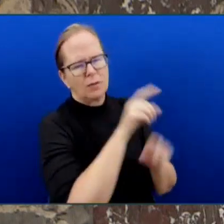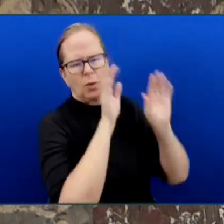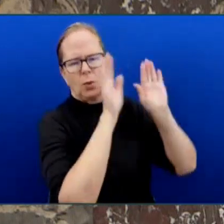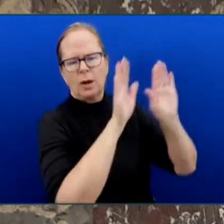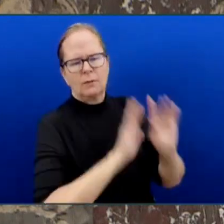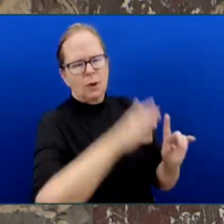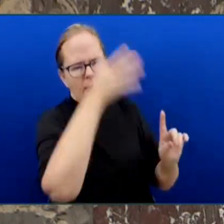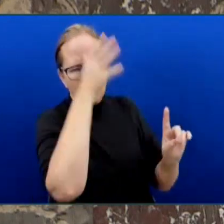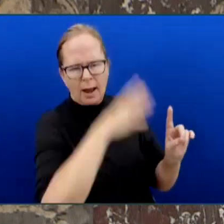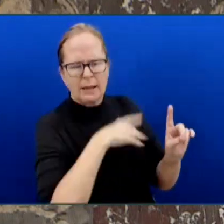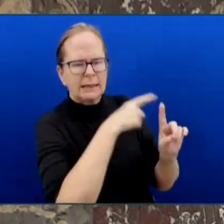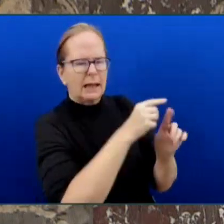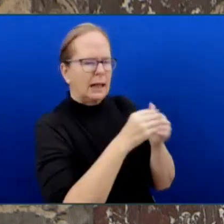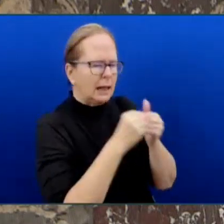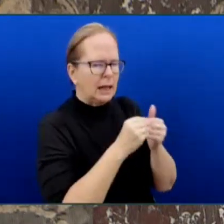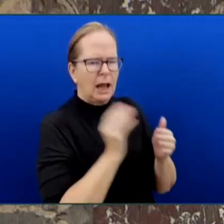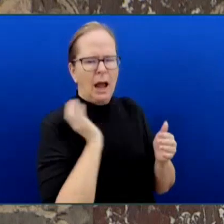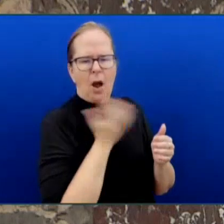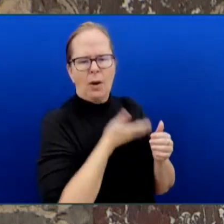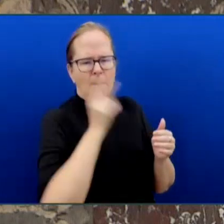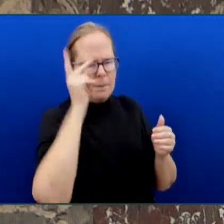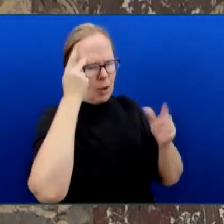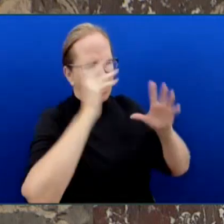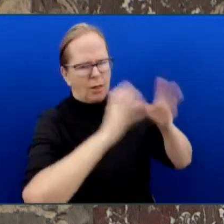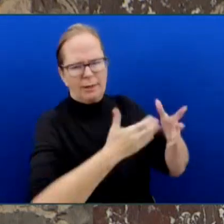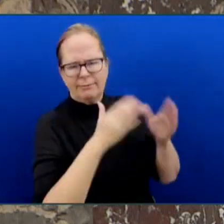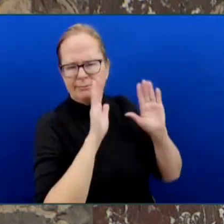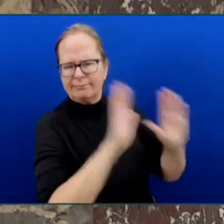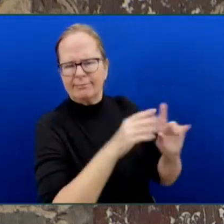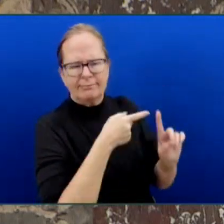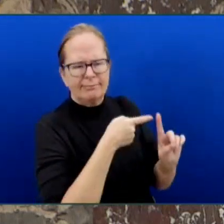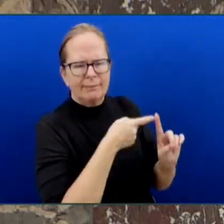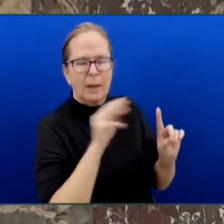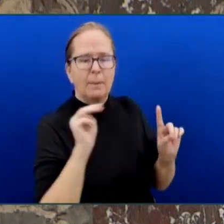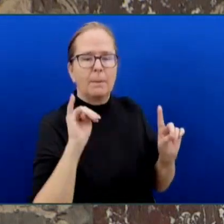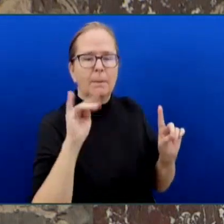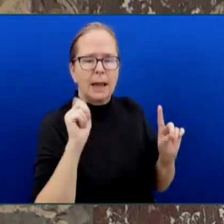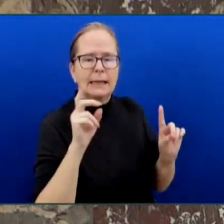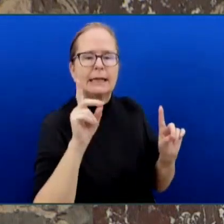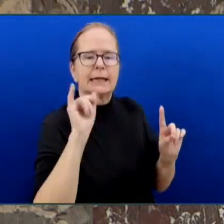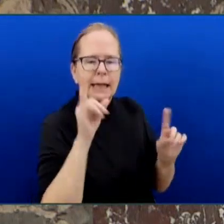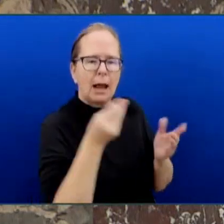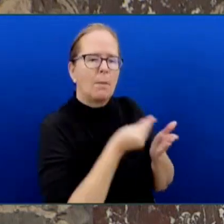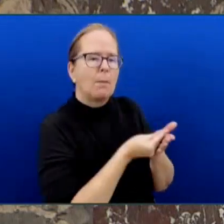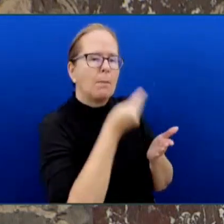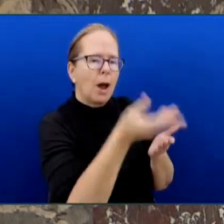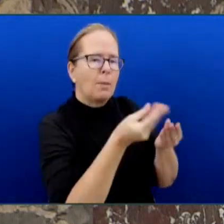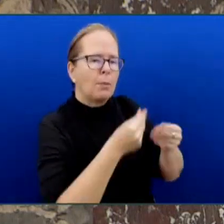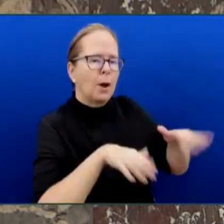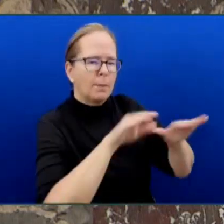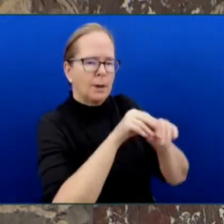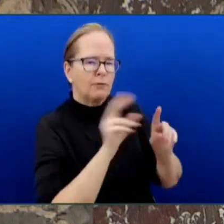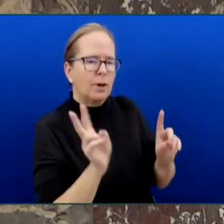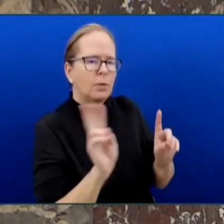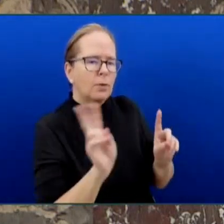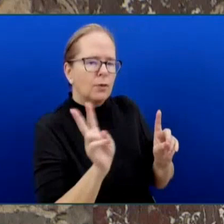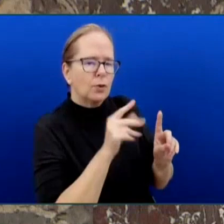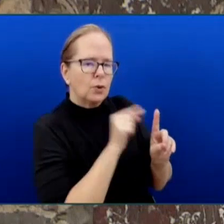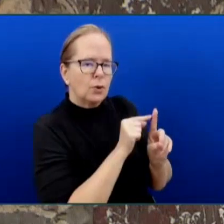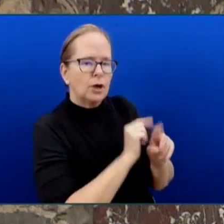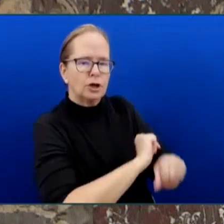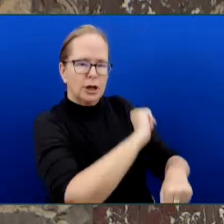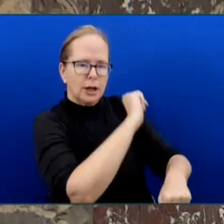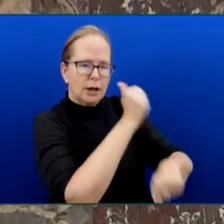And Mike bought a piece of property in Vancouver, and he tore down a single-family house, and he built a